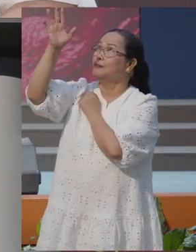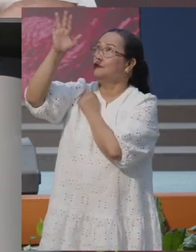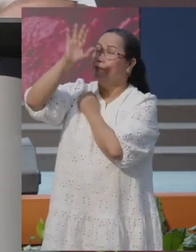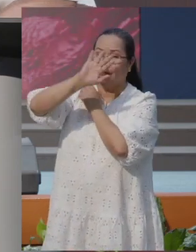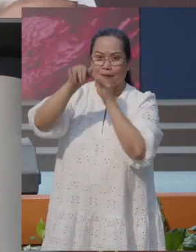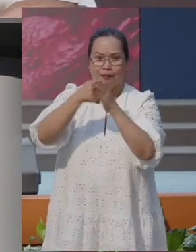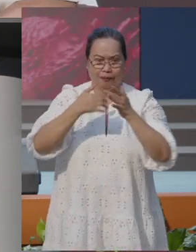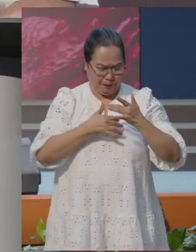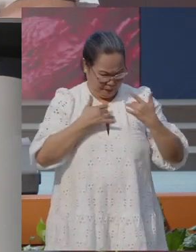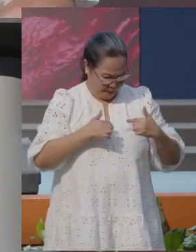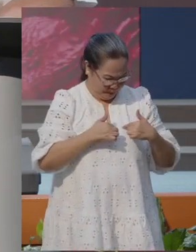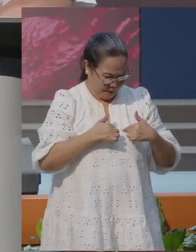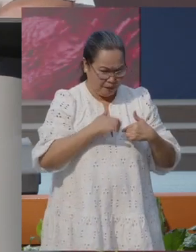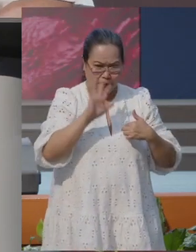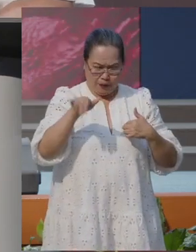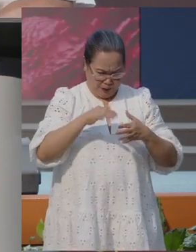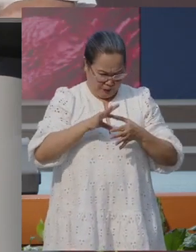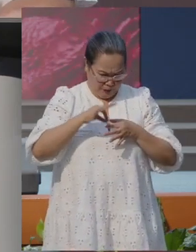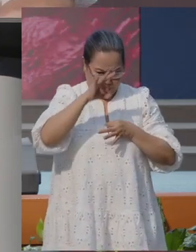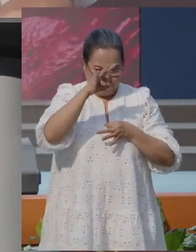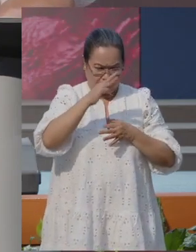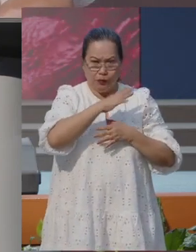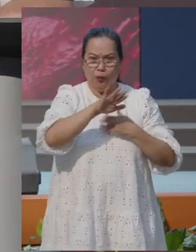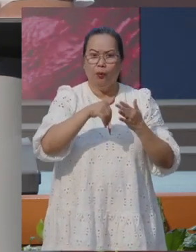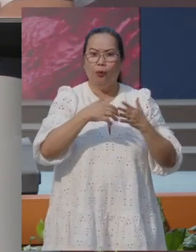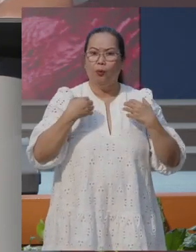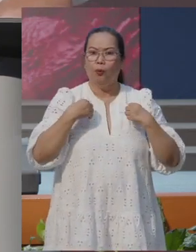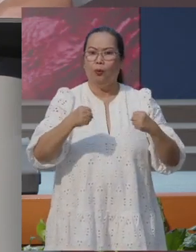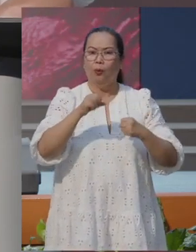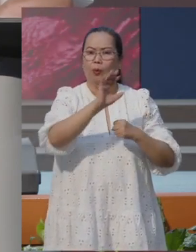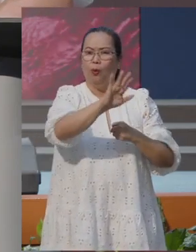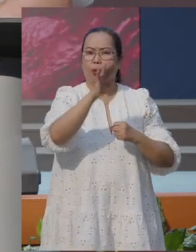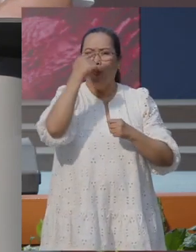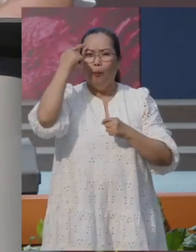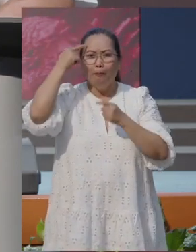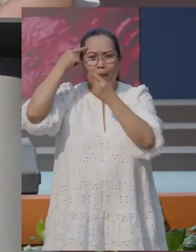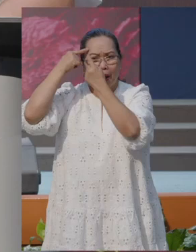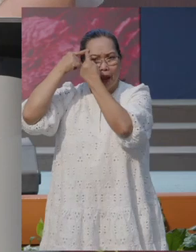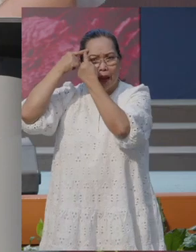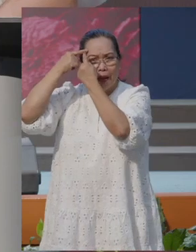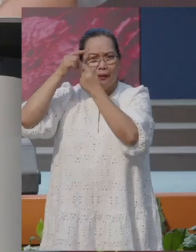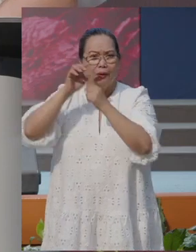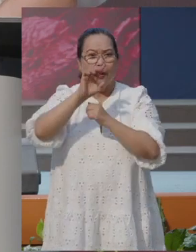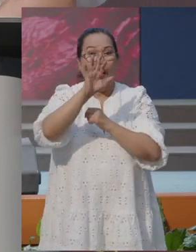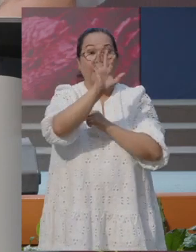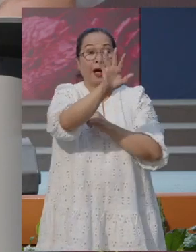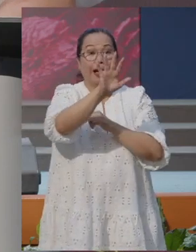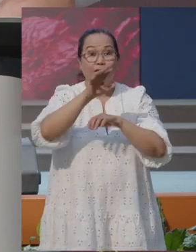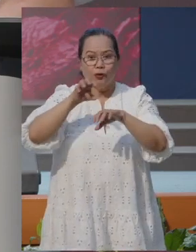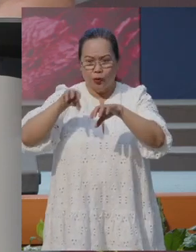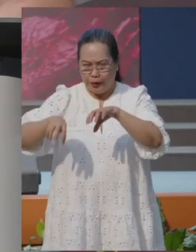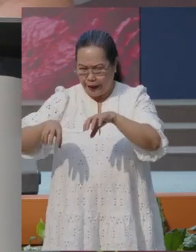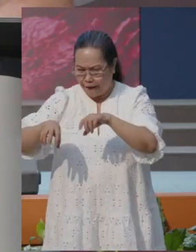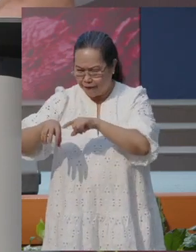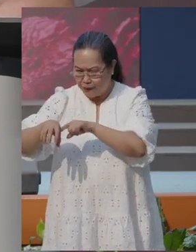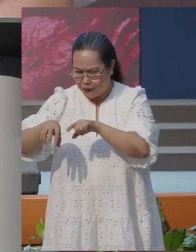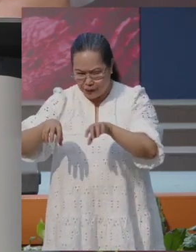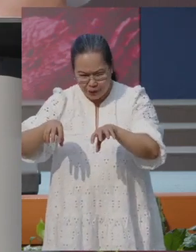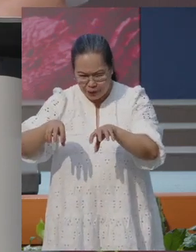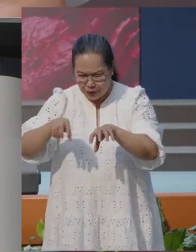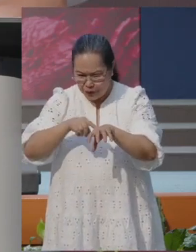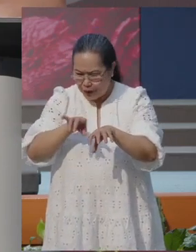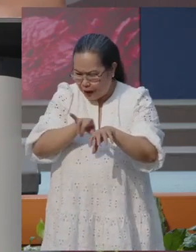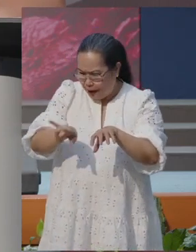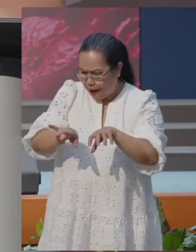your heart and with all your soul and with all your strength and with all your mind and your neighbor as yourself." Nung tinanong